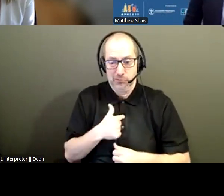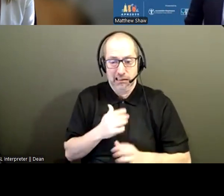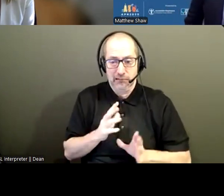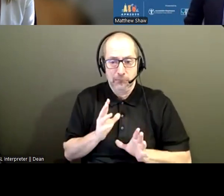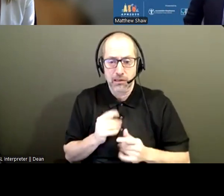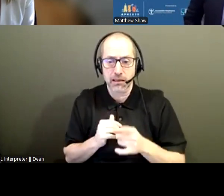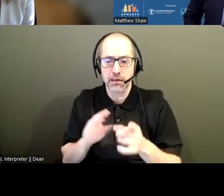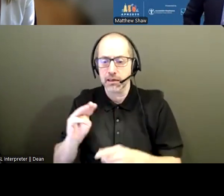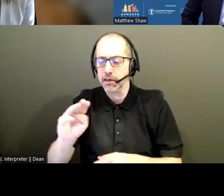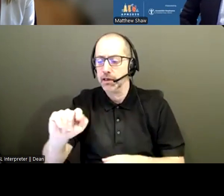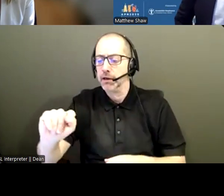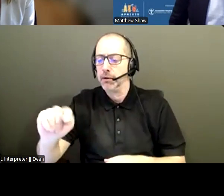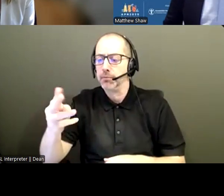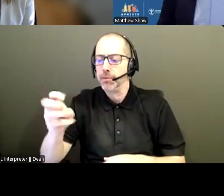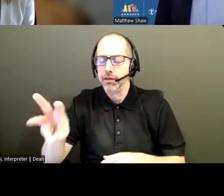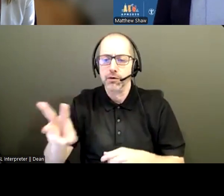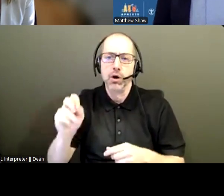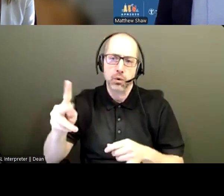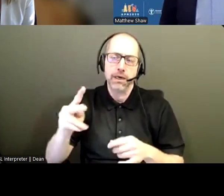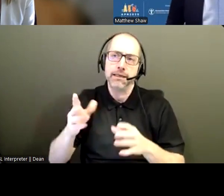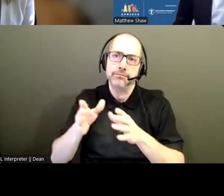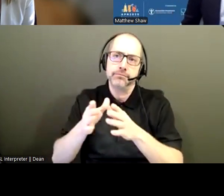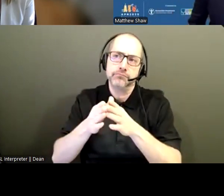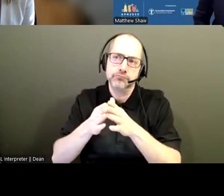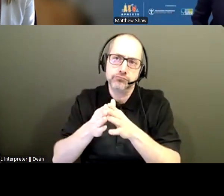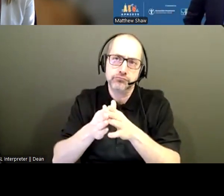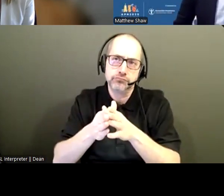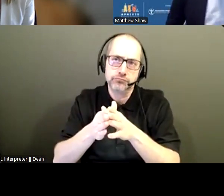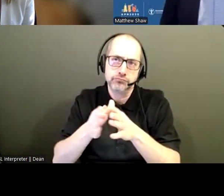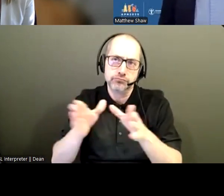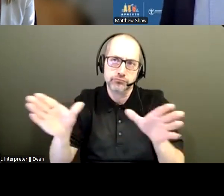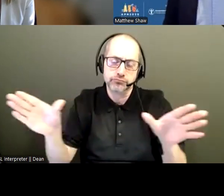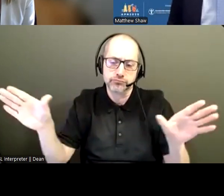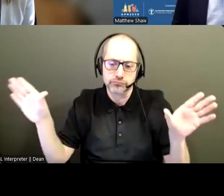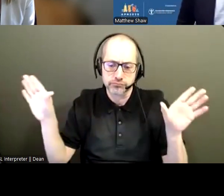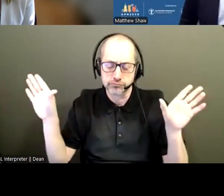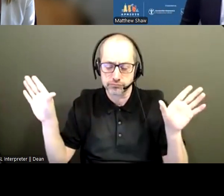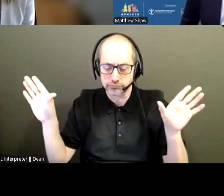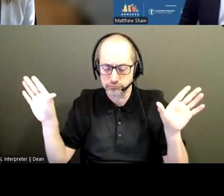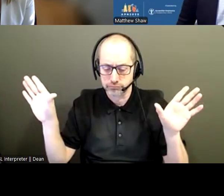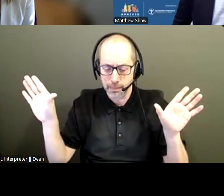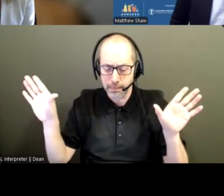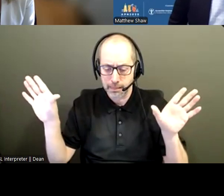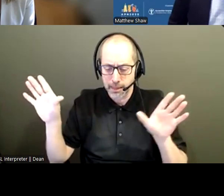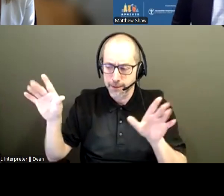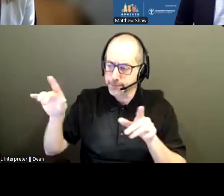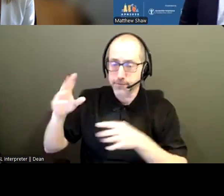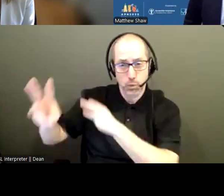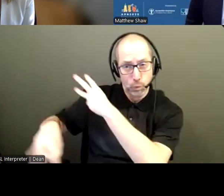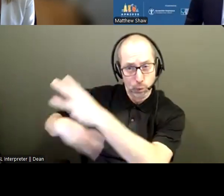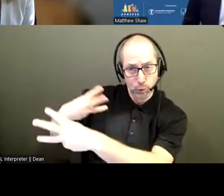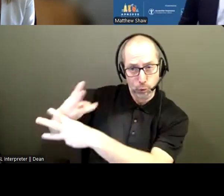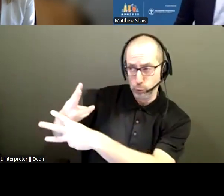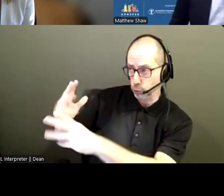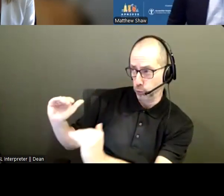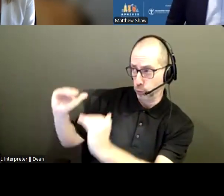A broader comment on the use of aligning reporting to global benchmarks,